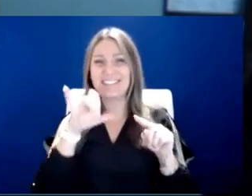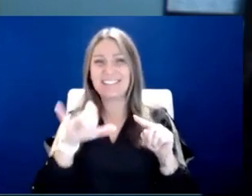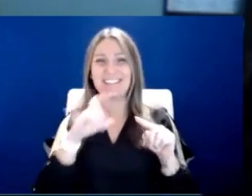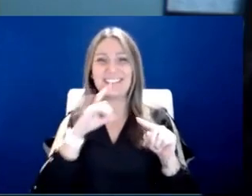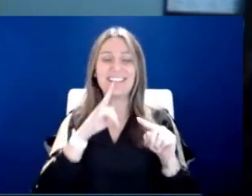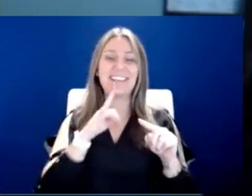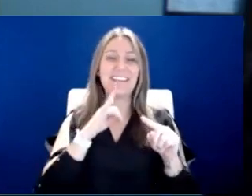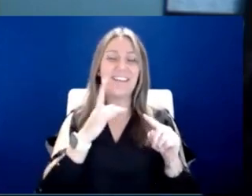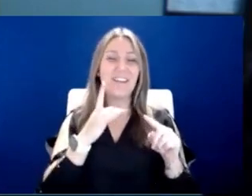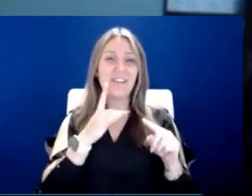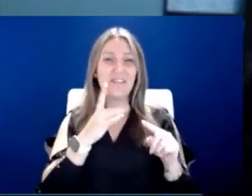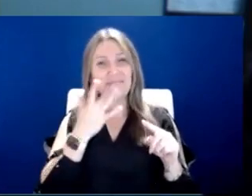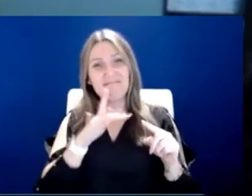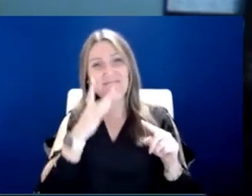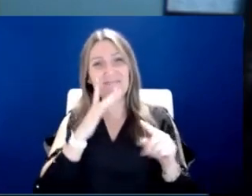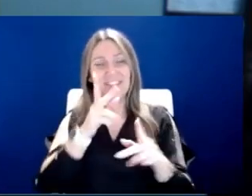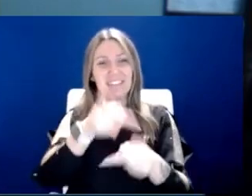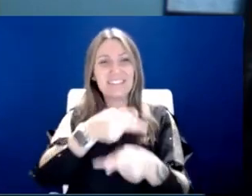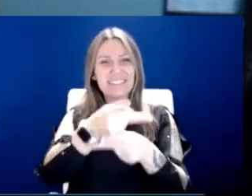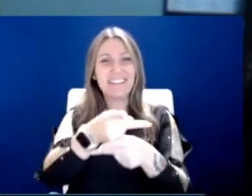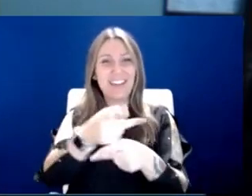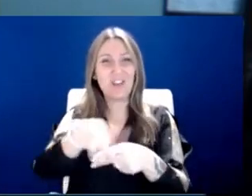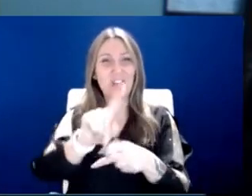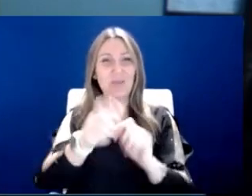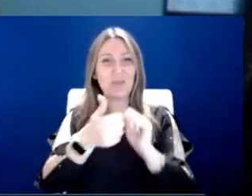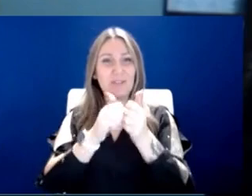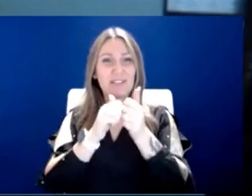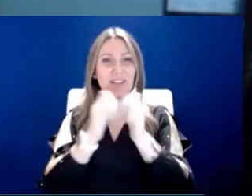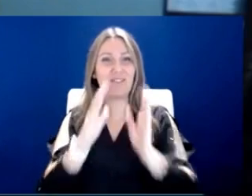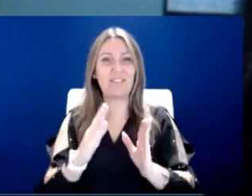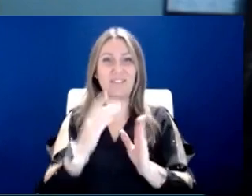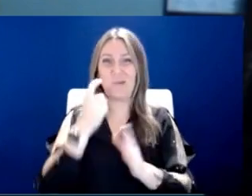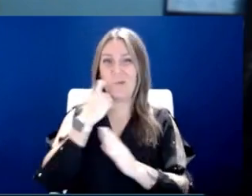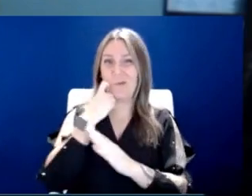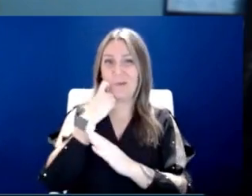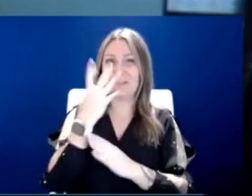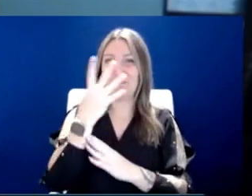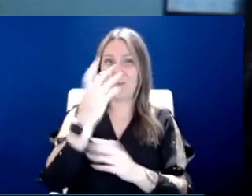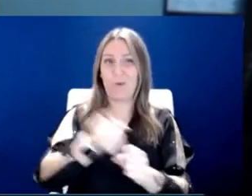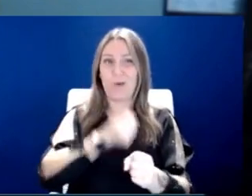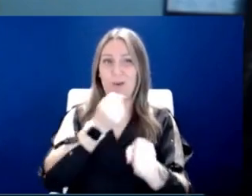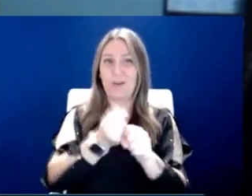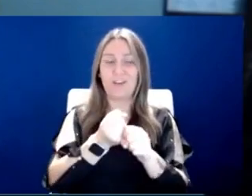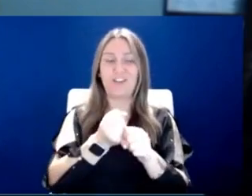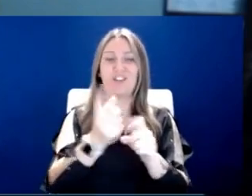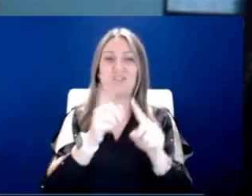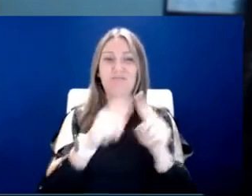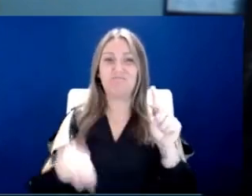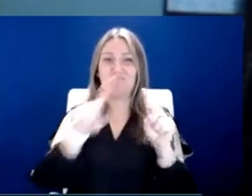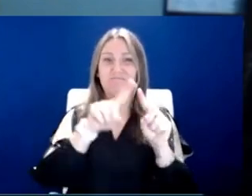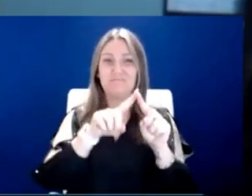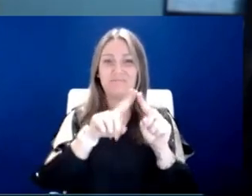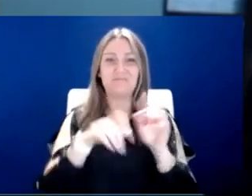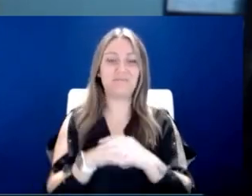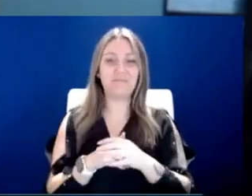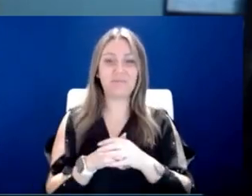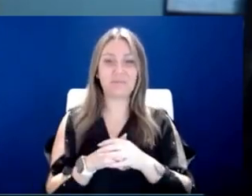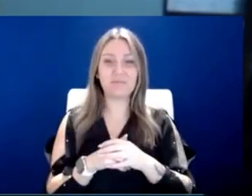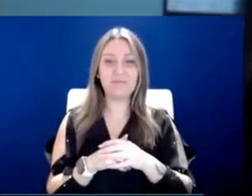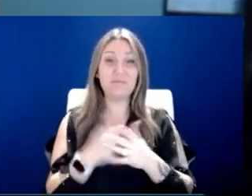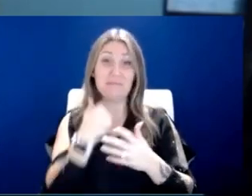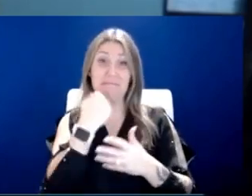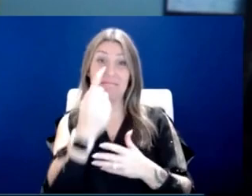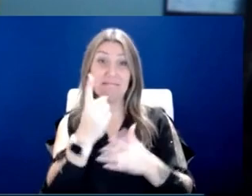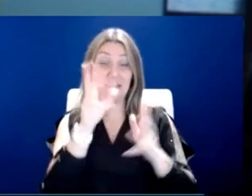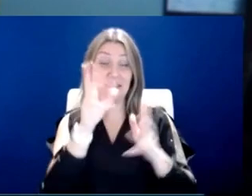of these athletes throughout this last 4-year cycle, and I would say to the audience as a whole,